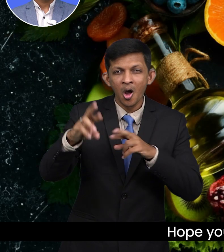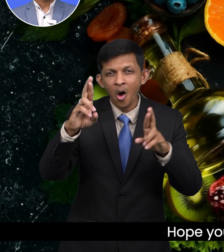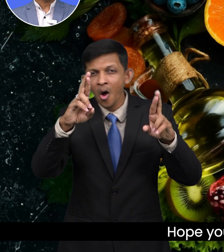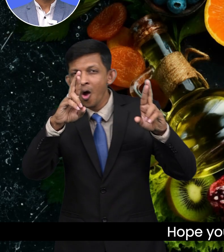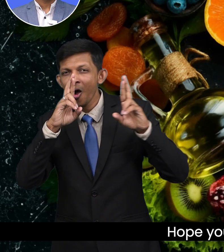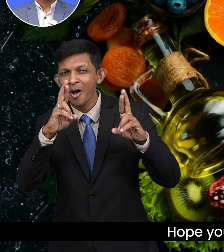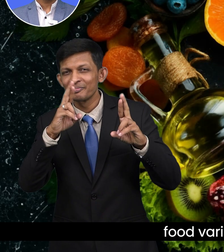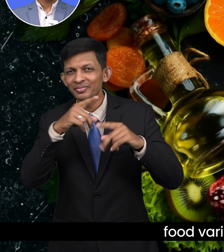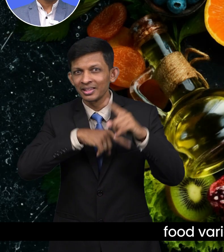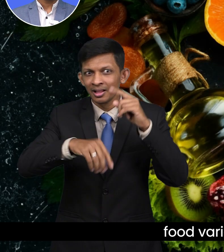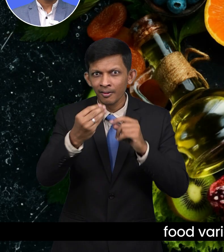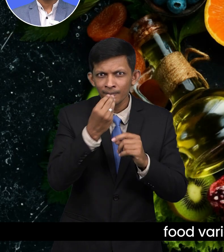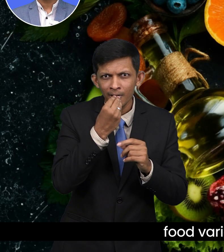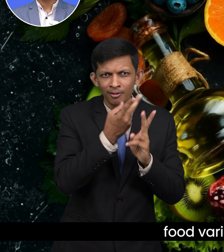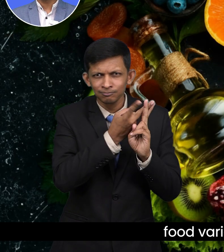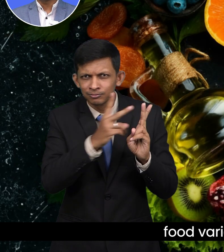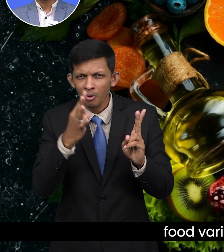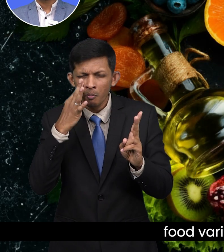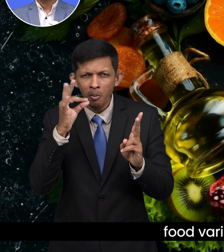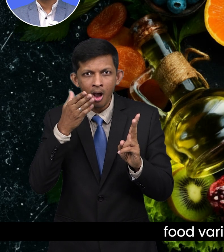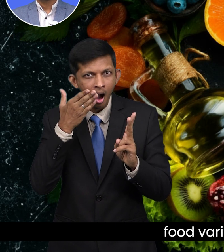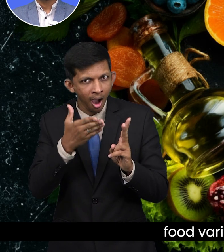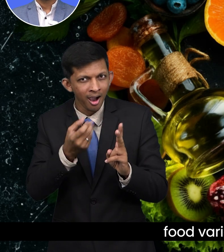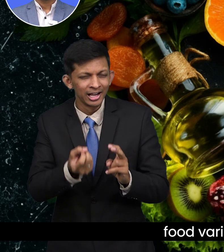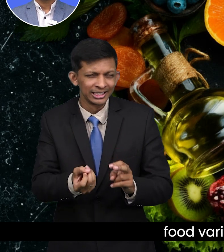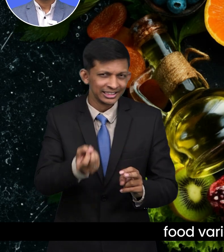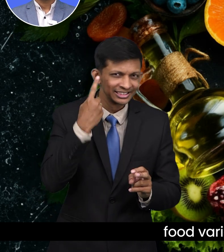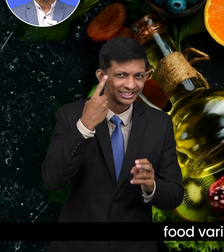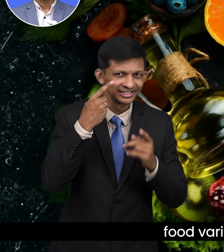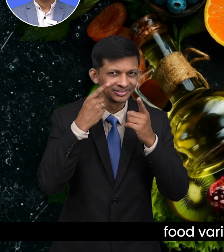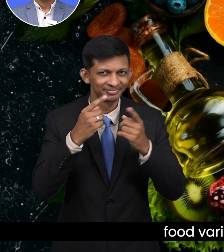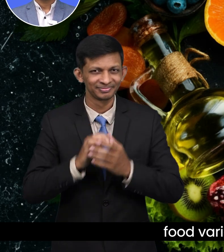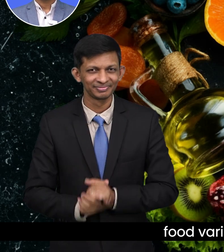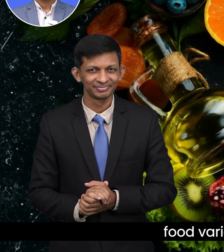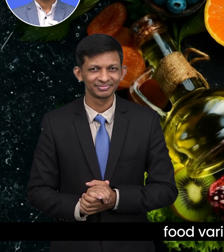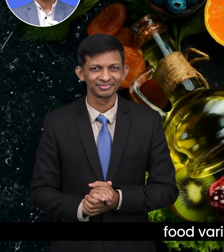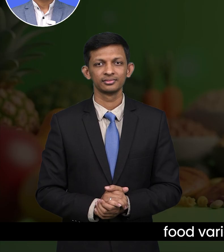Hope you've understood the food variety and its importance.